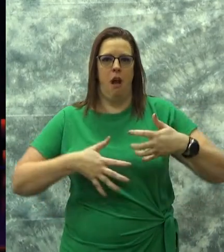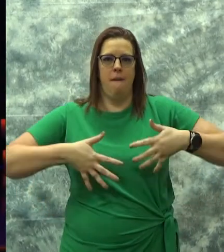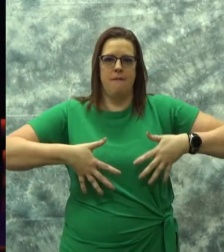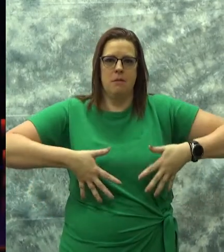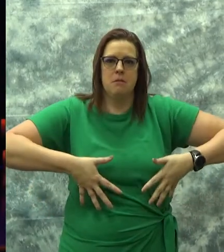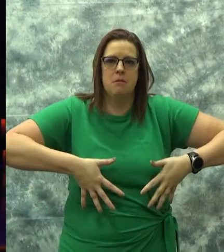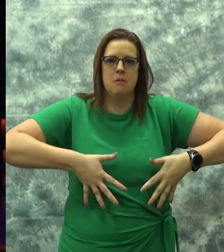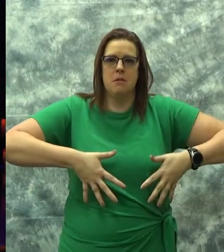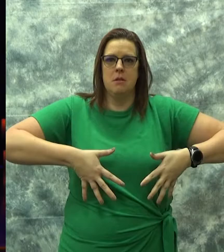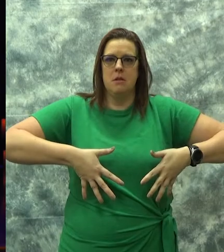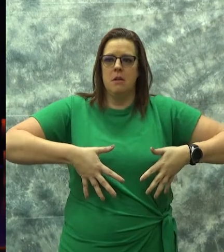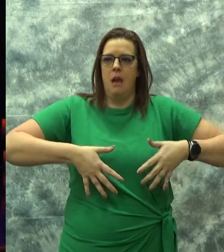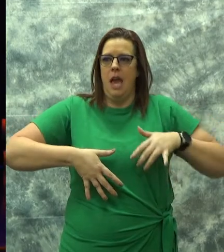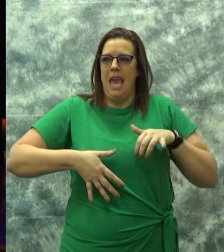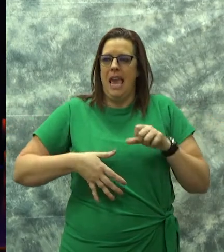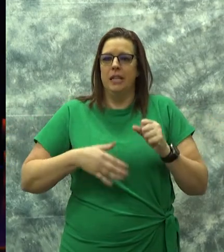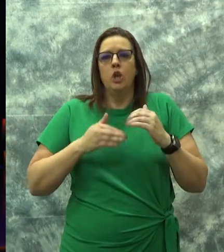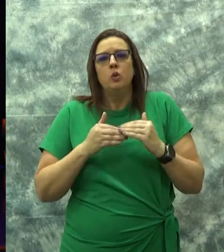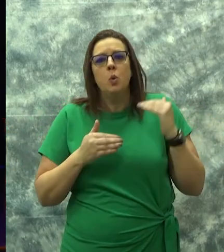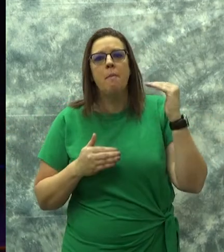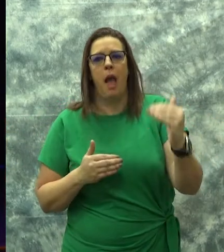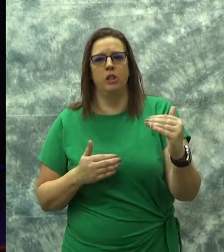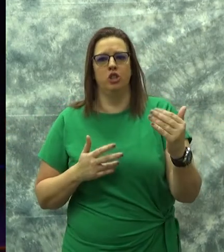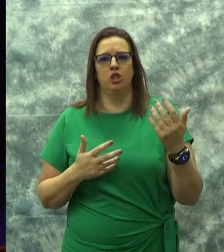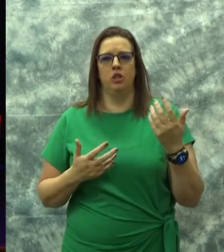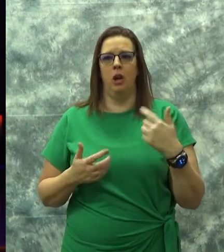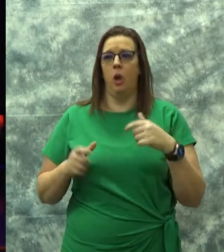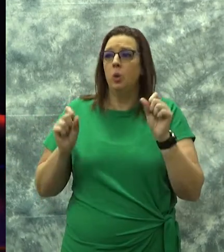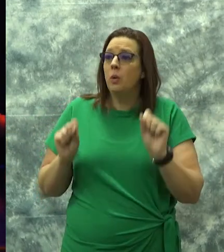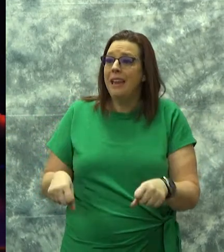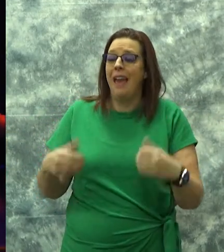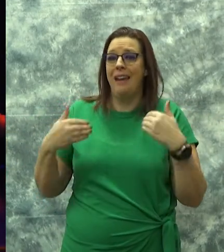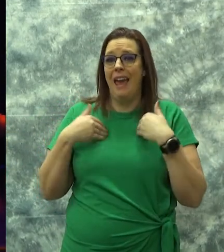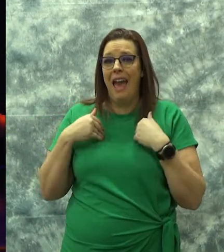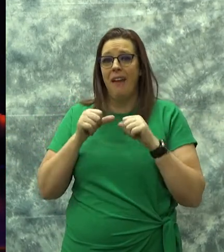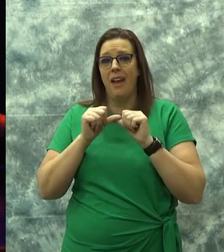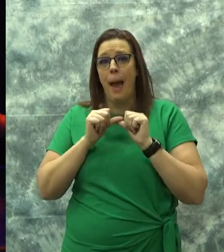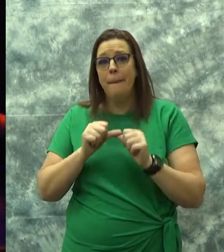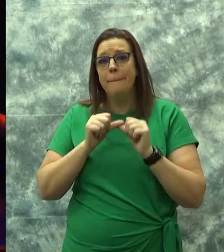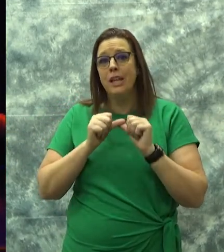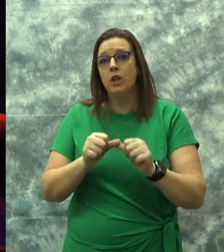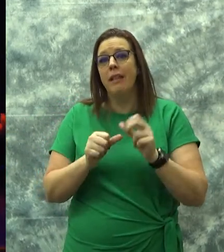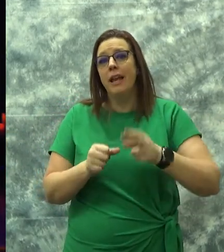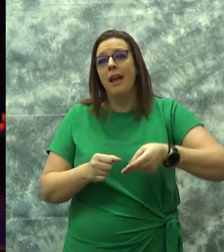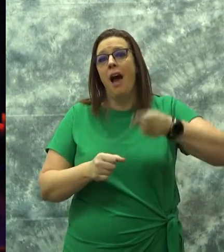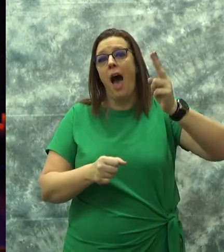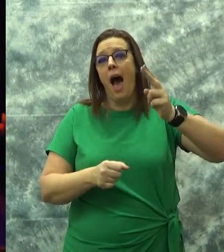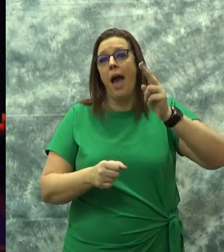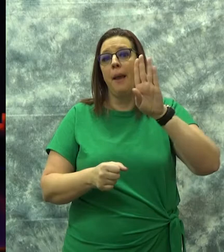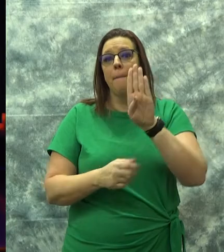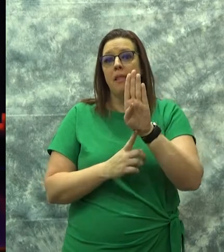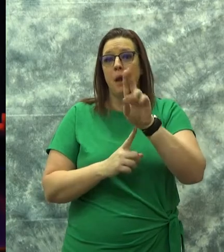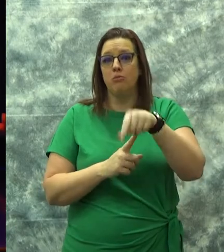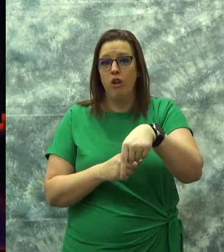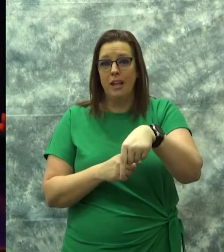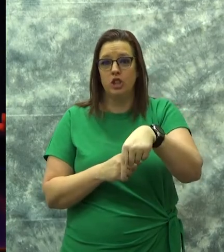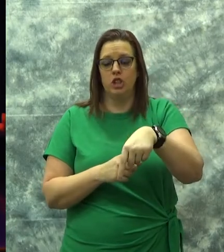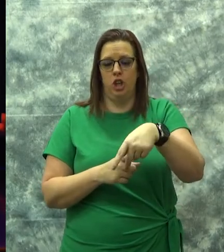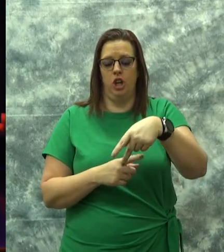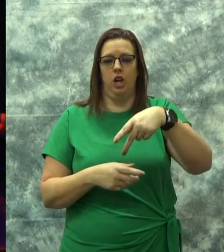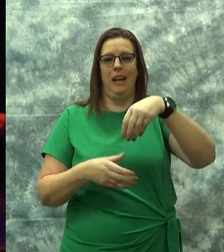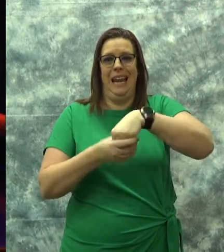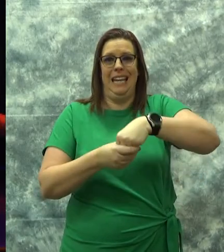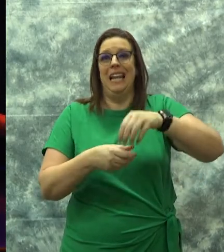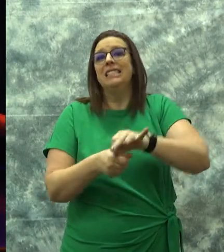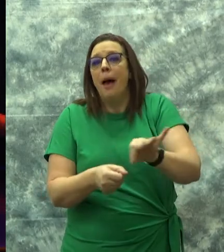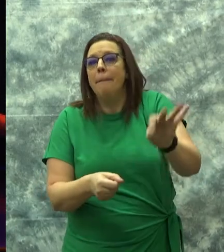the future. We can become habitually high blood pressure from a spiritual standpoint, not